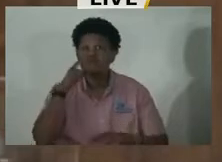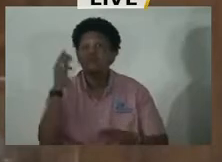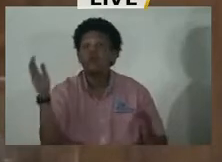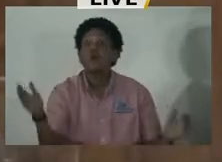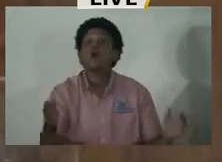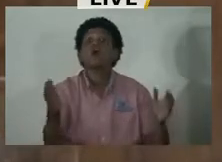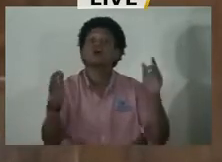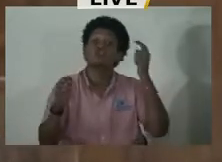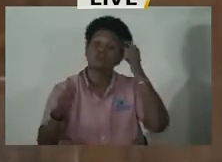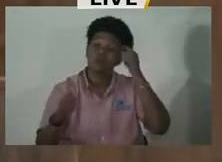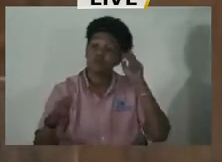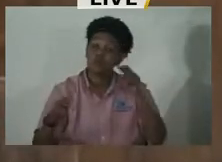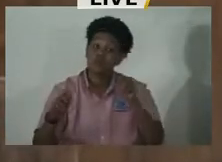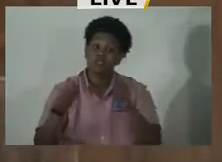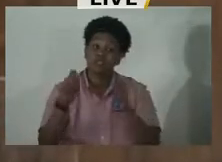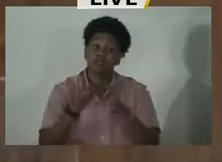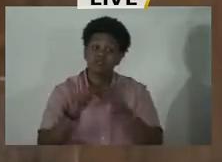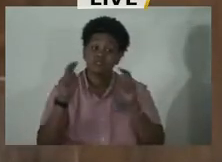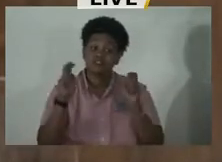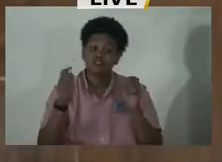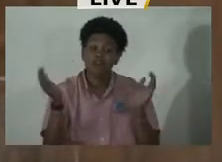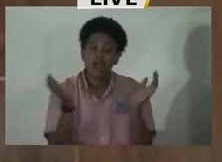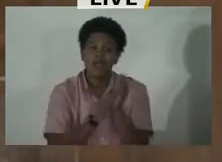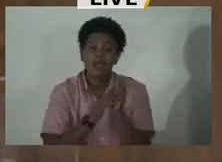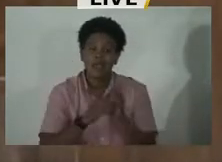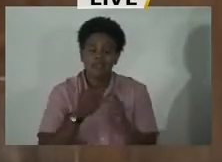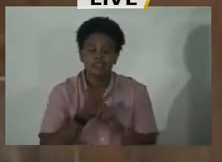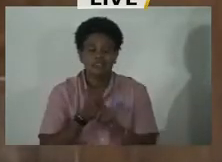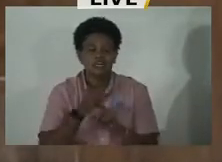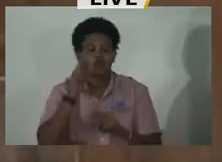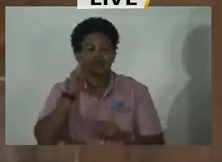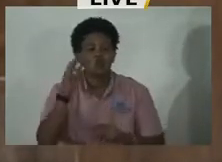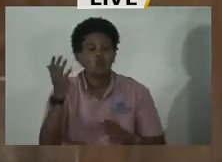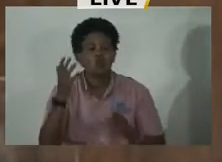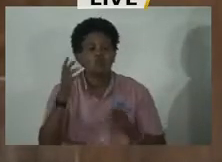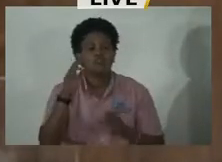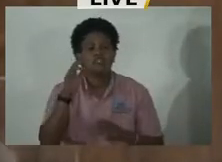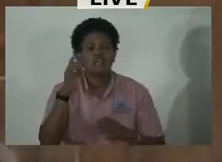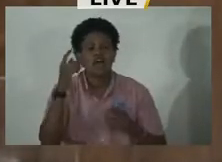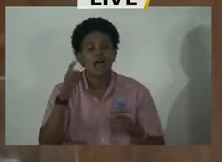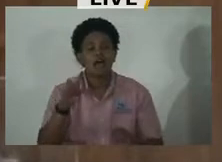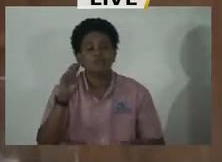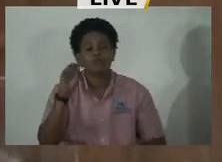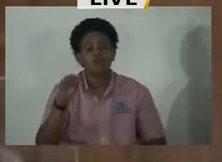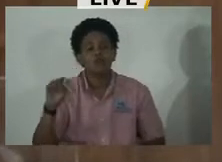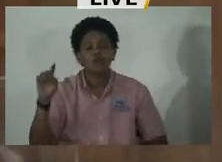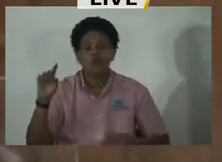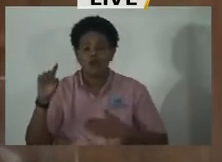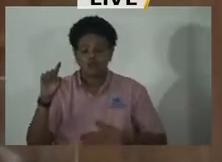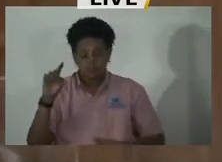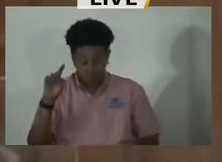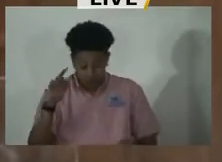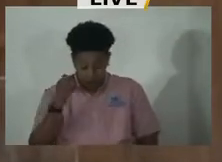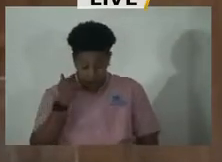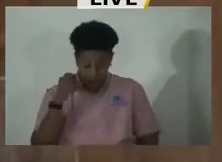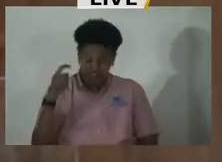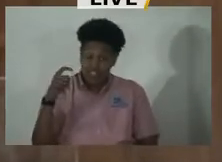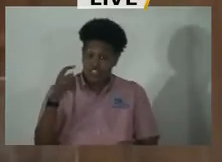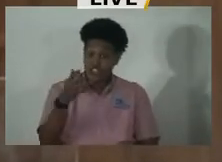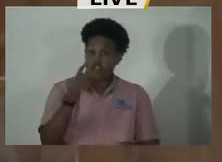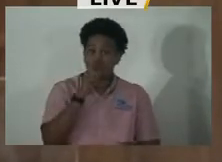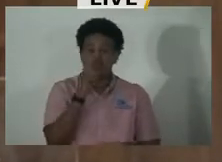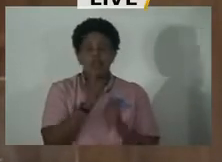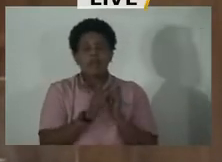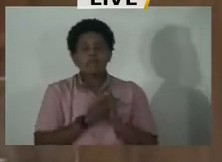government to look at that particular issue again, look at what was attempted in 2001, and if necessary, amend